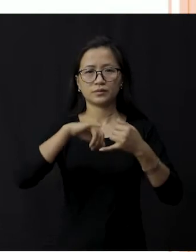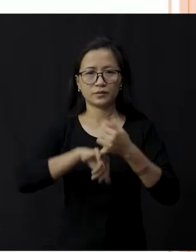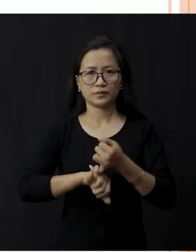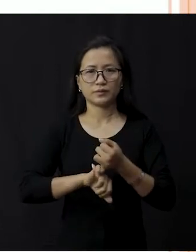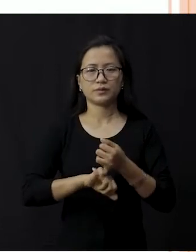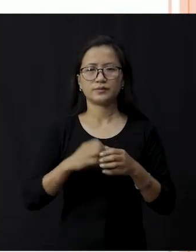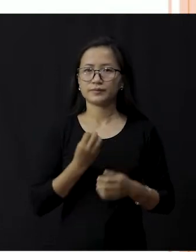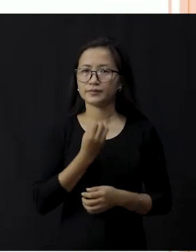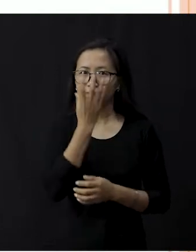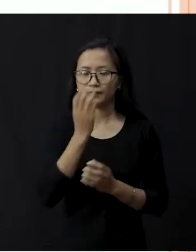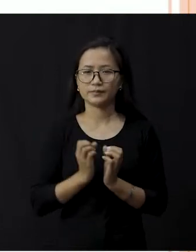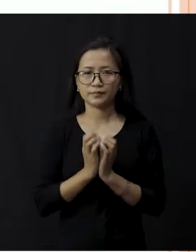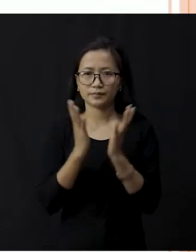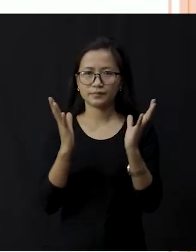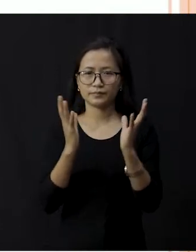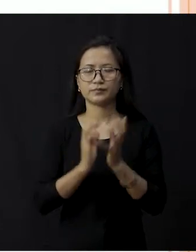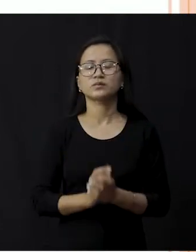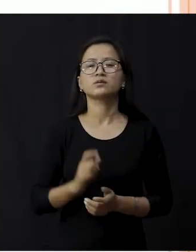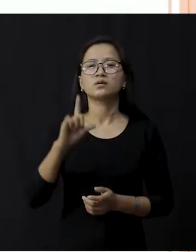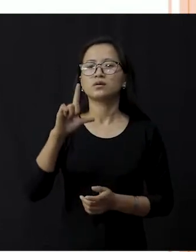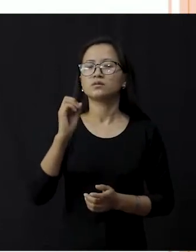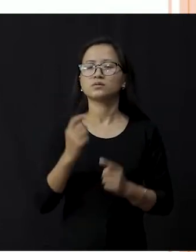L-O-T-U-S, lotus. Again,